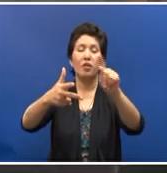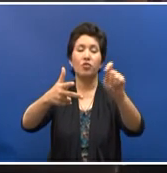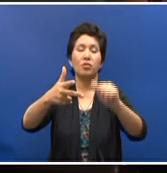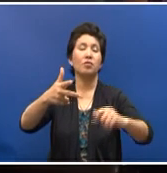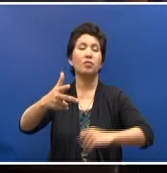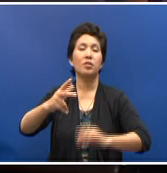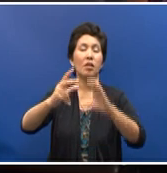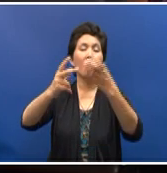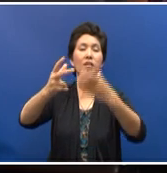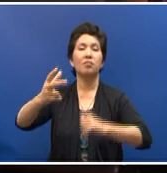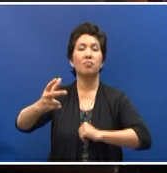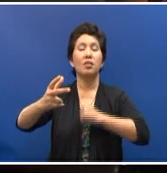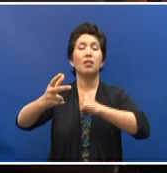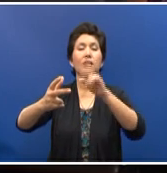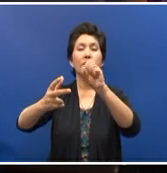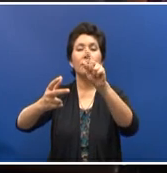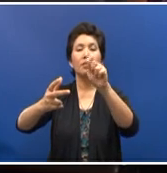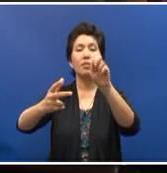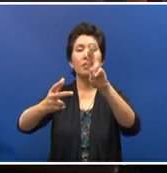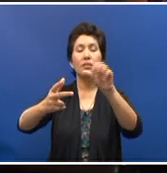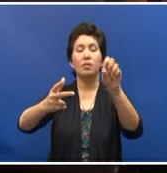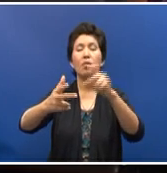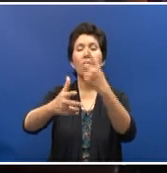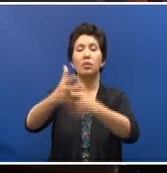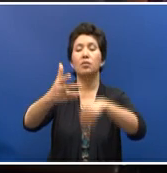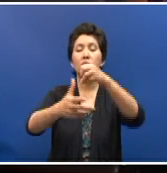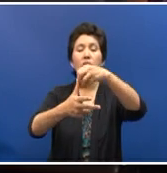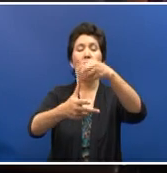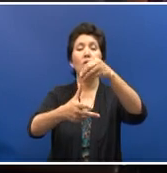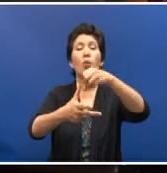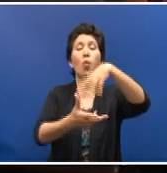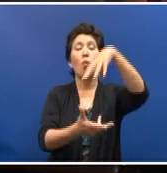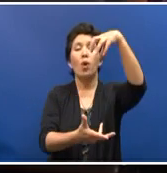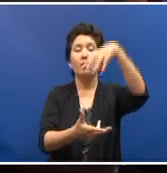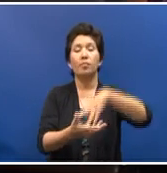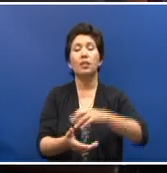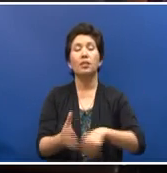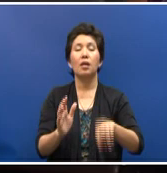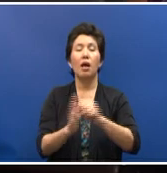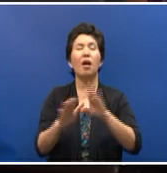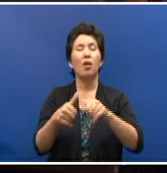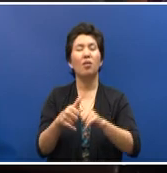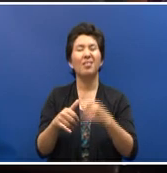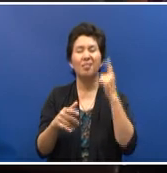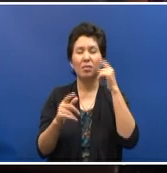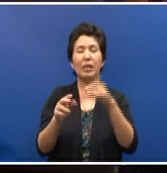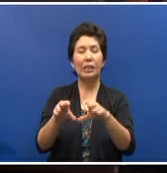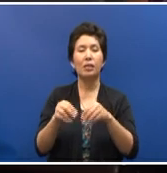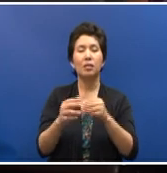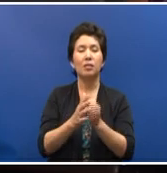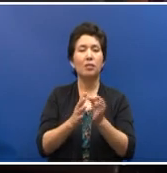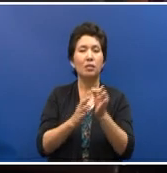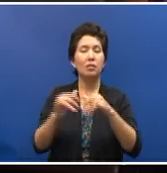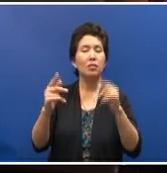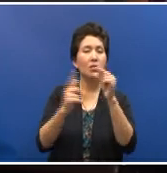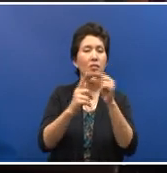Okay, so let us see one by one. What is wealth? Okay, how he consider wealth here as the